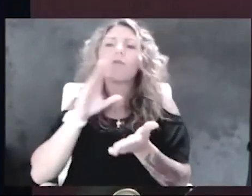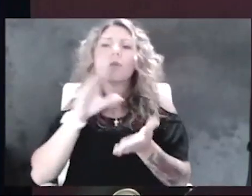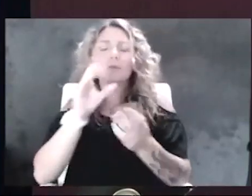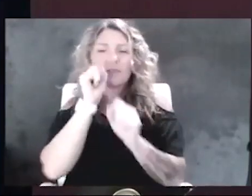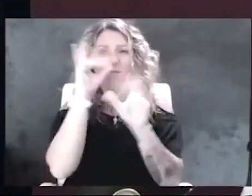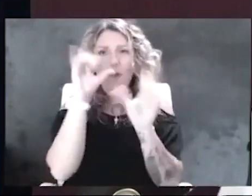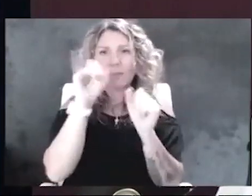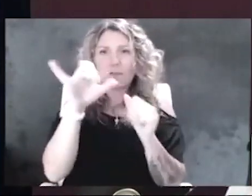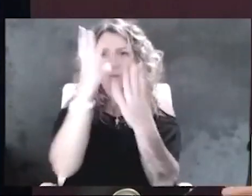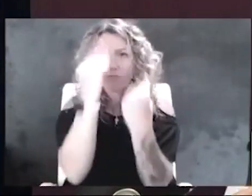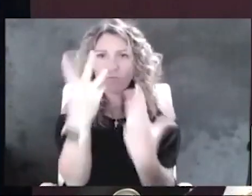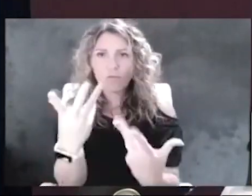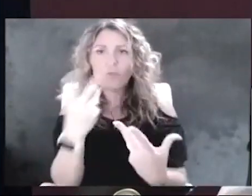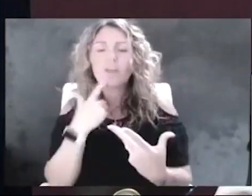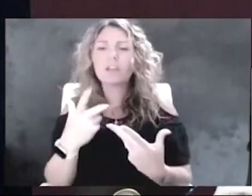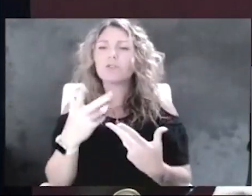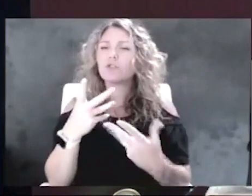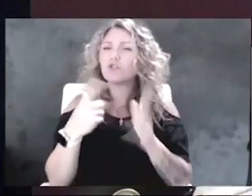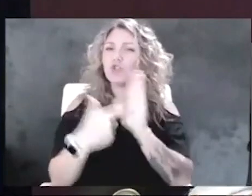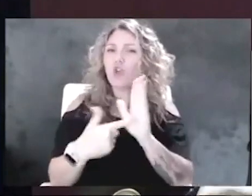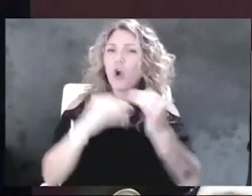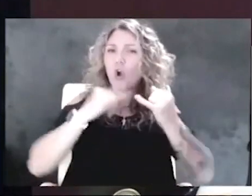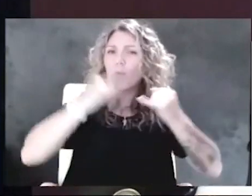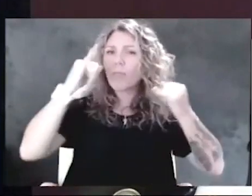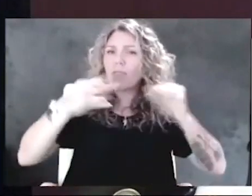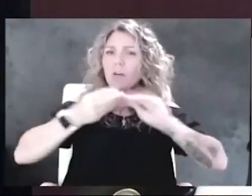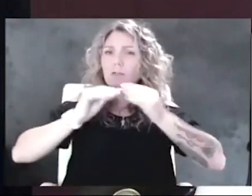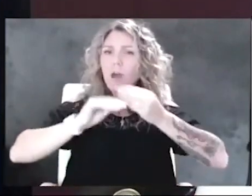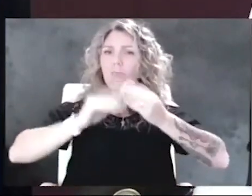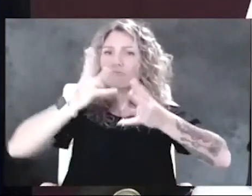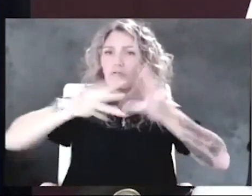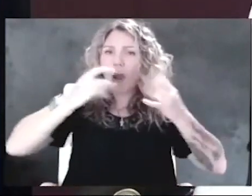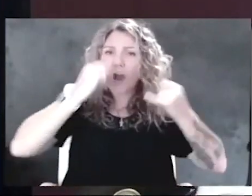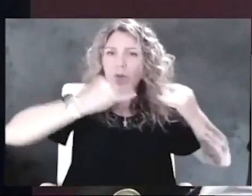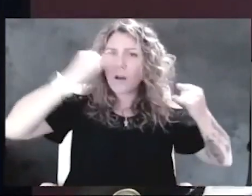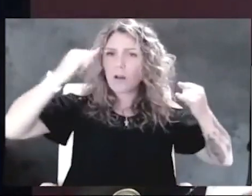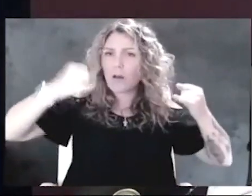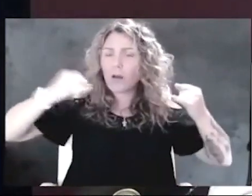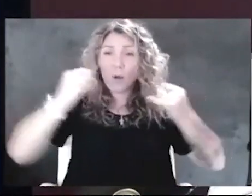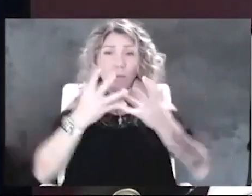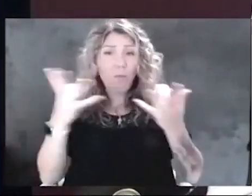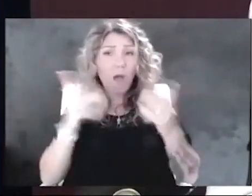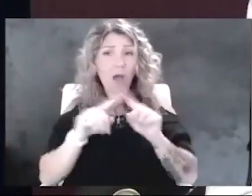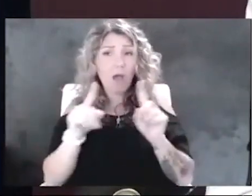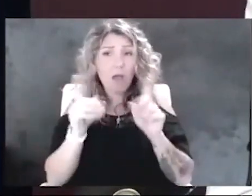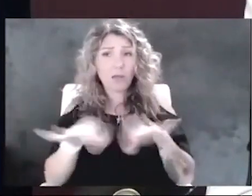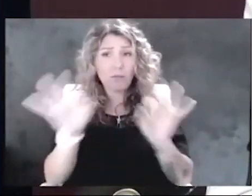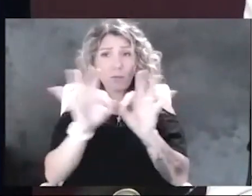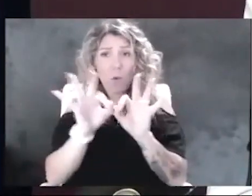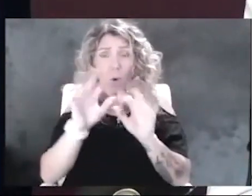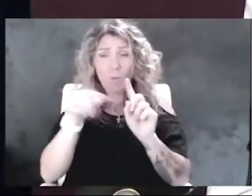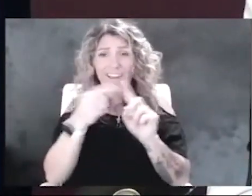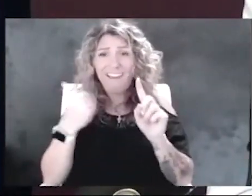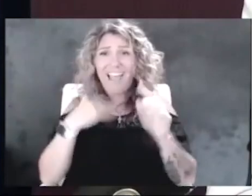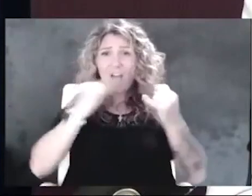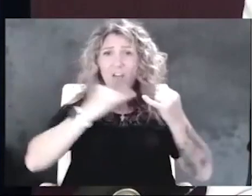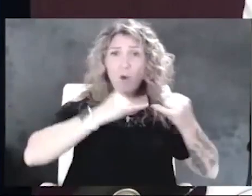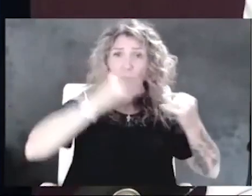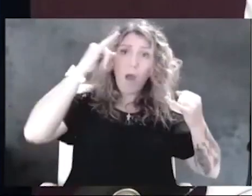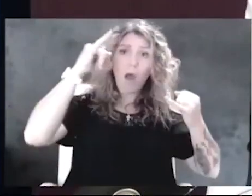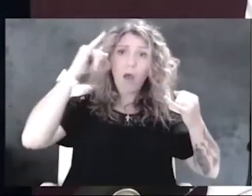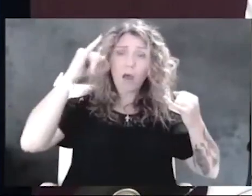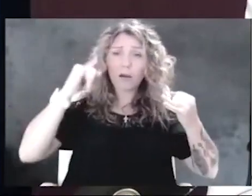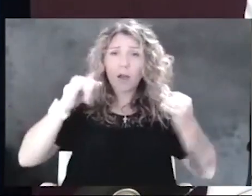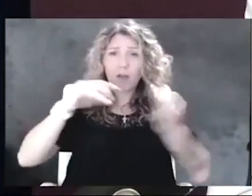tomorrow and talk a little bit more about that. But I think the key is that when you have those waves and you have vulnerable populations, you're